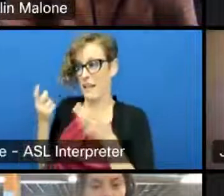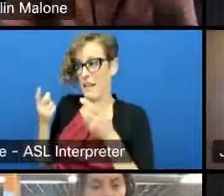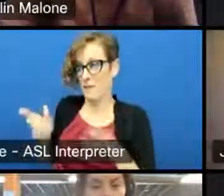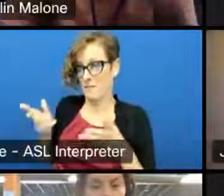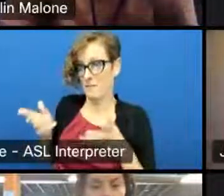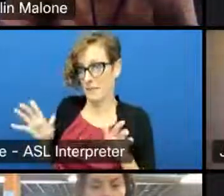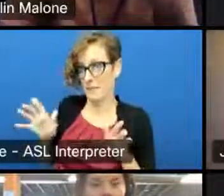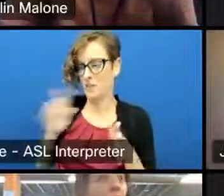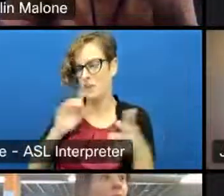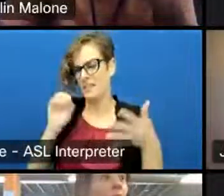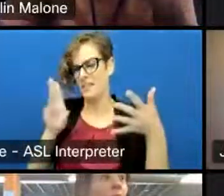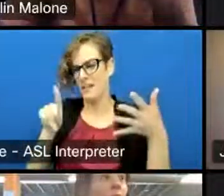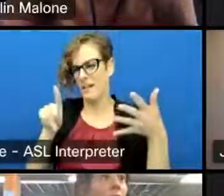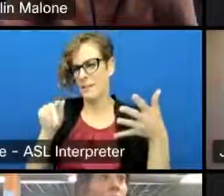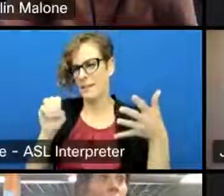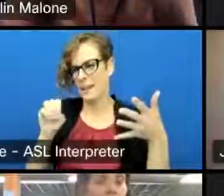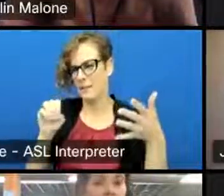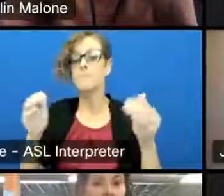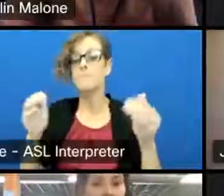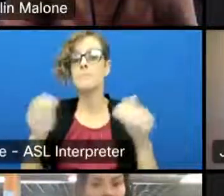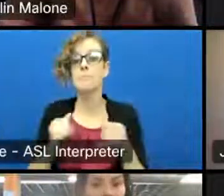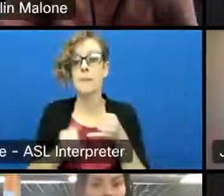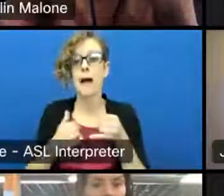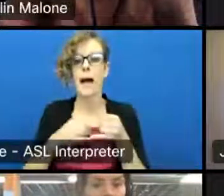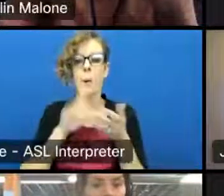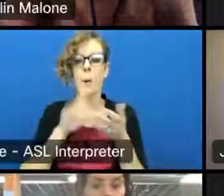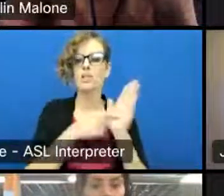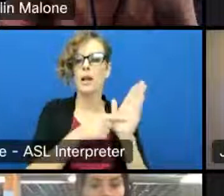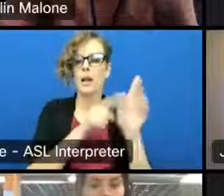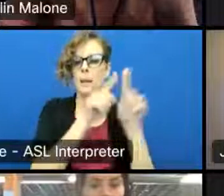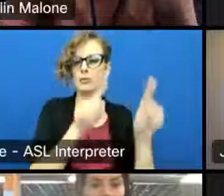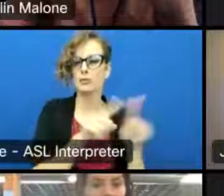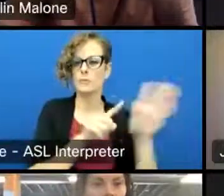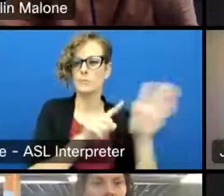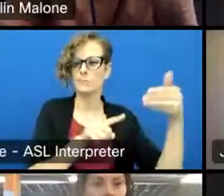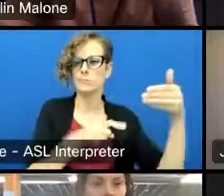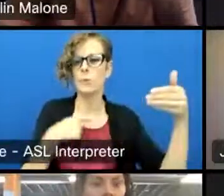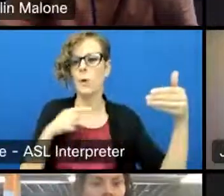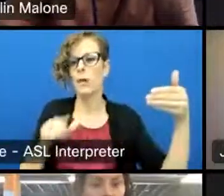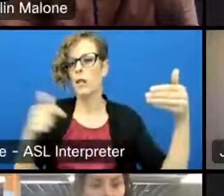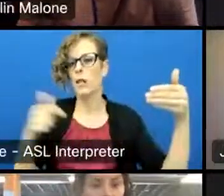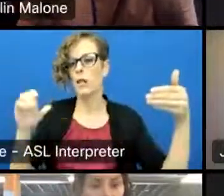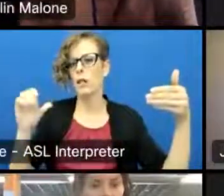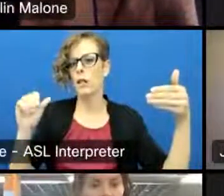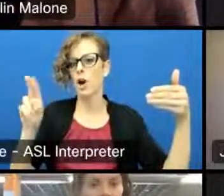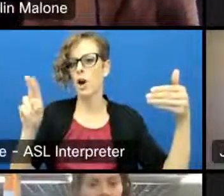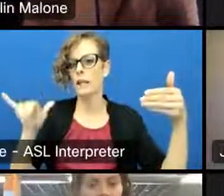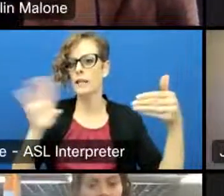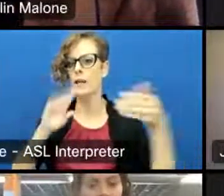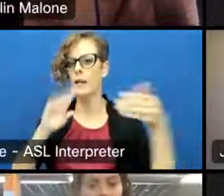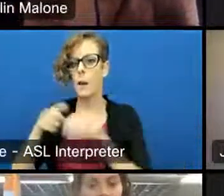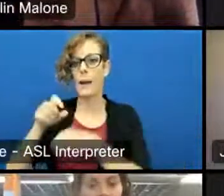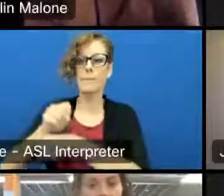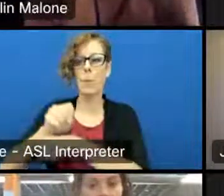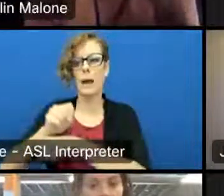then also I will have, I'm going to share my screen hopefully, and we'll have Carly talk about an upcoming employment corner that's